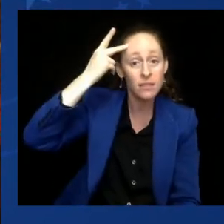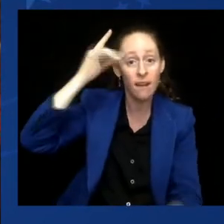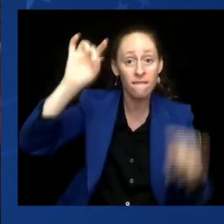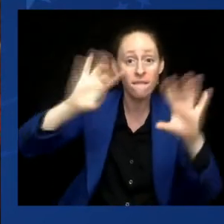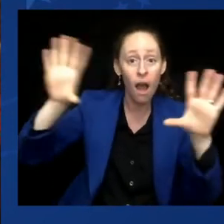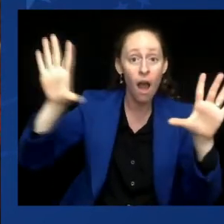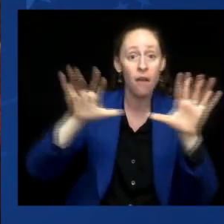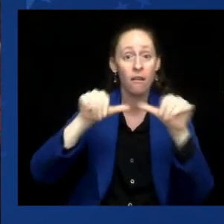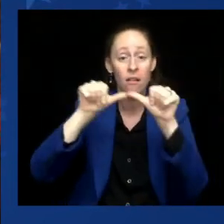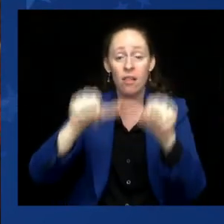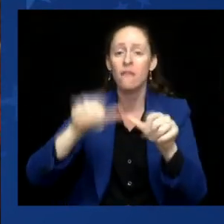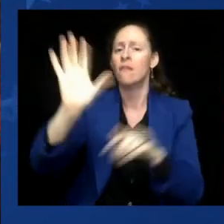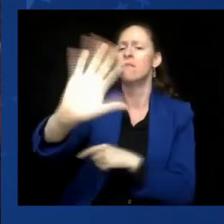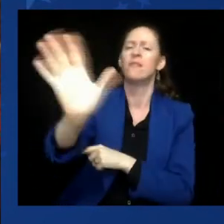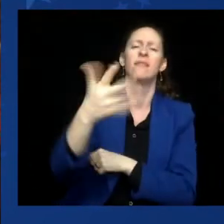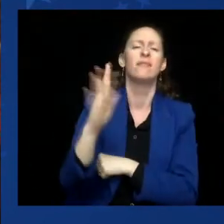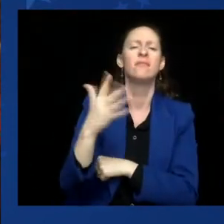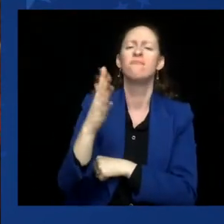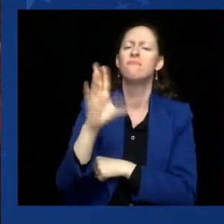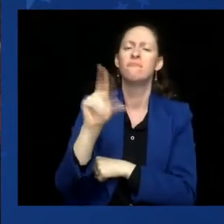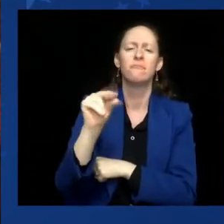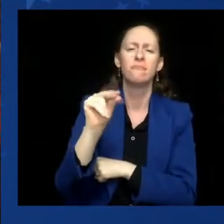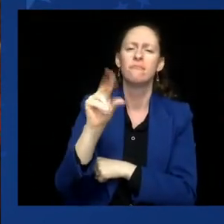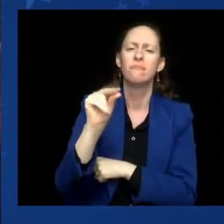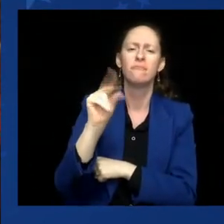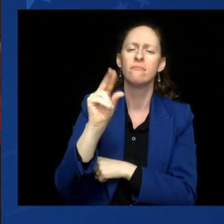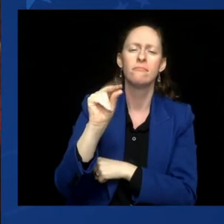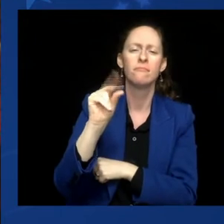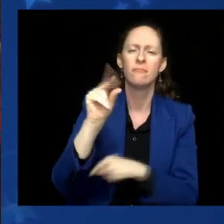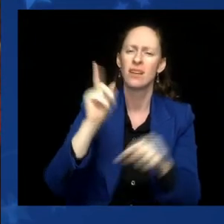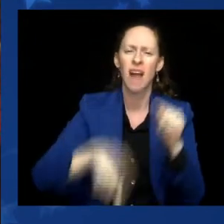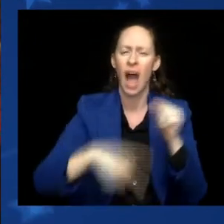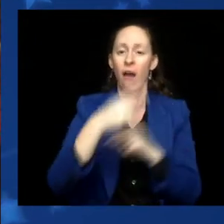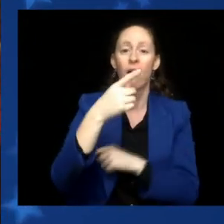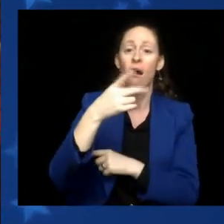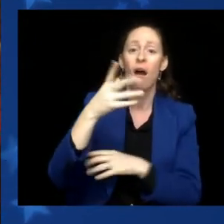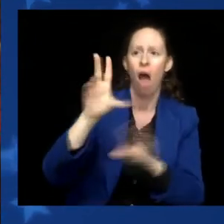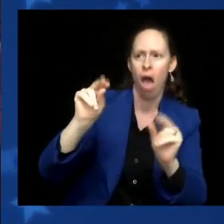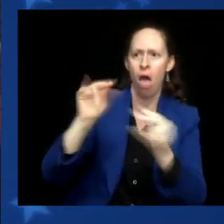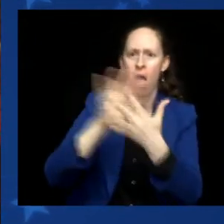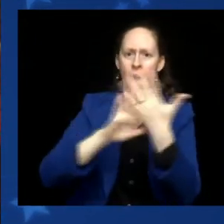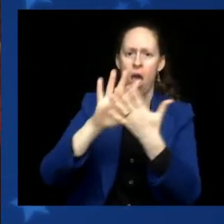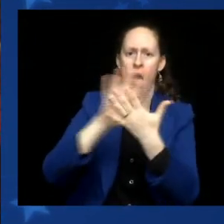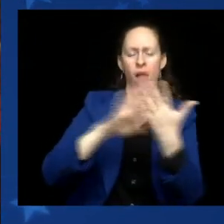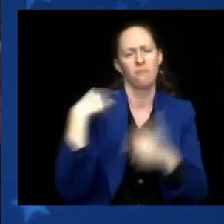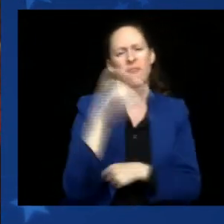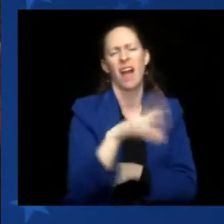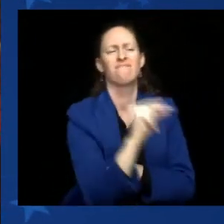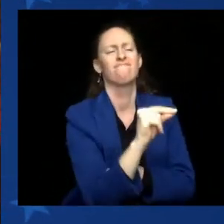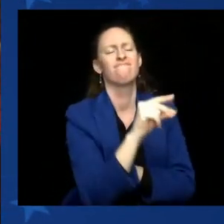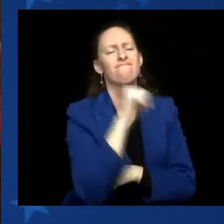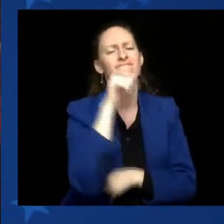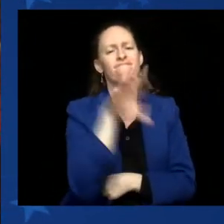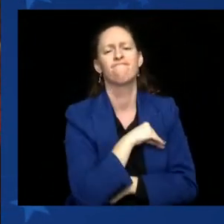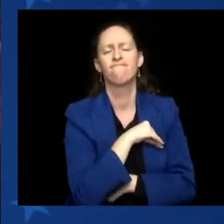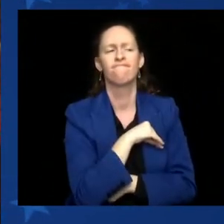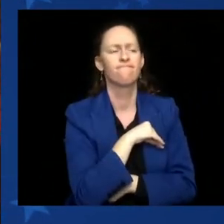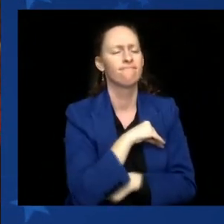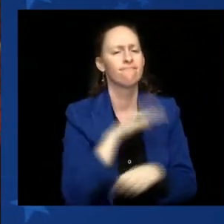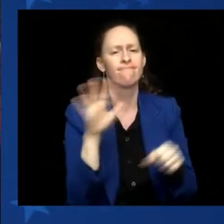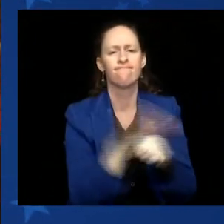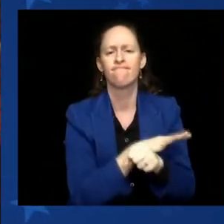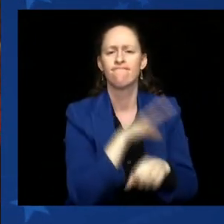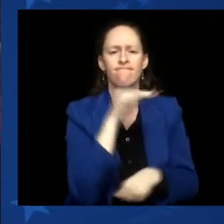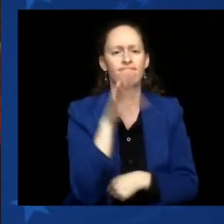muster. Now, we can't let the integrity of our elections be undermined, for that is a path